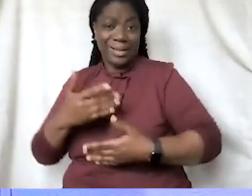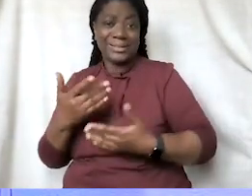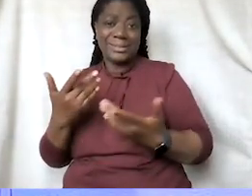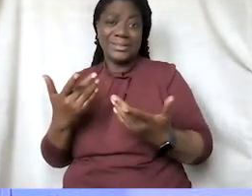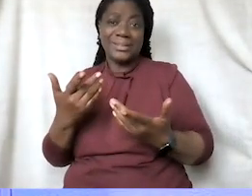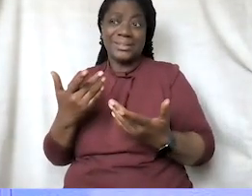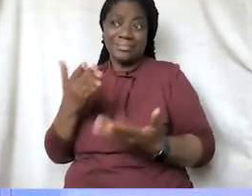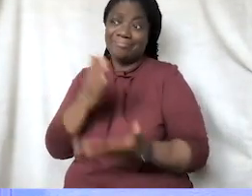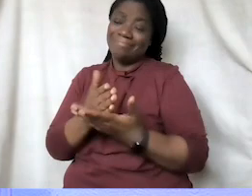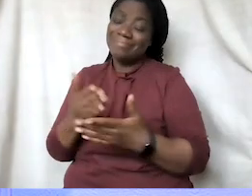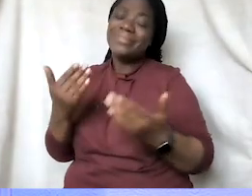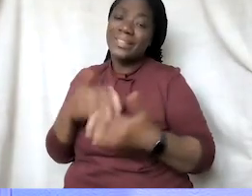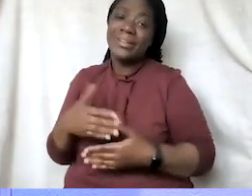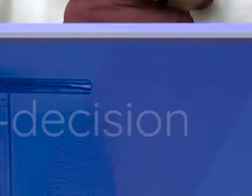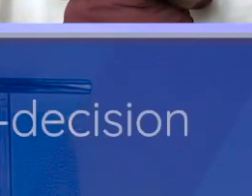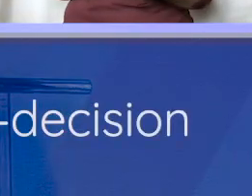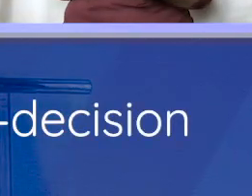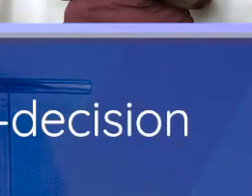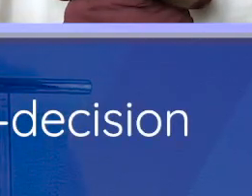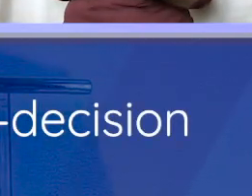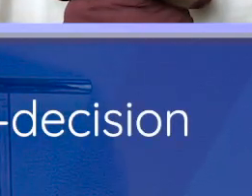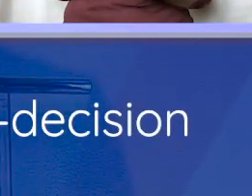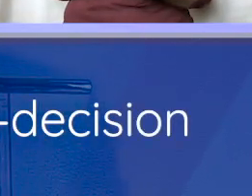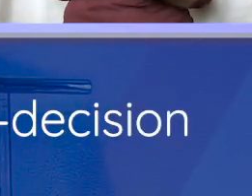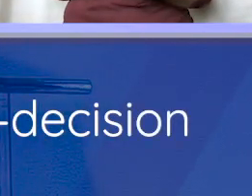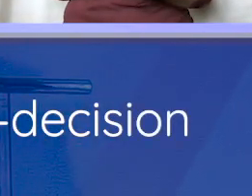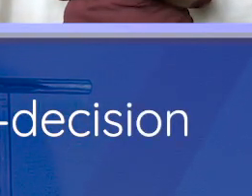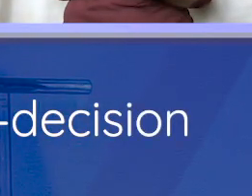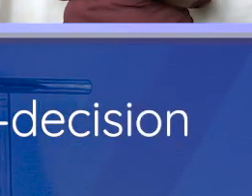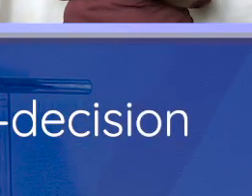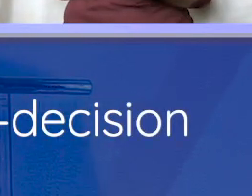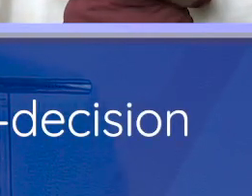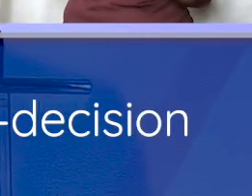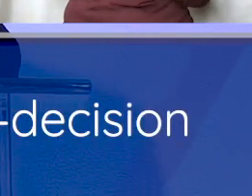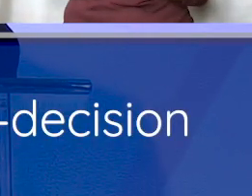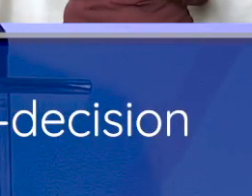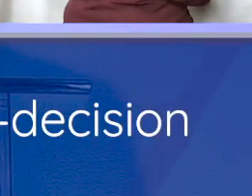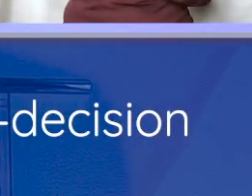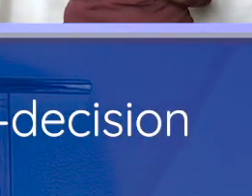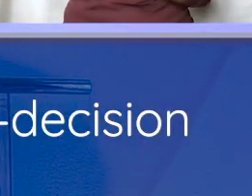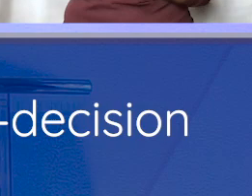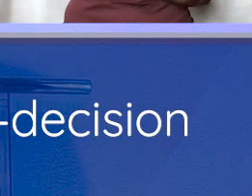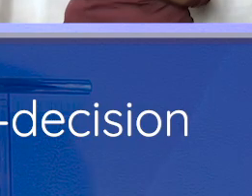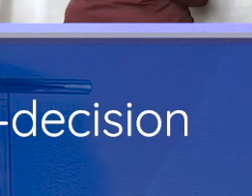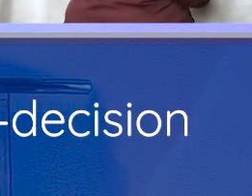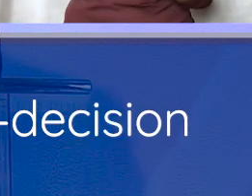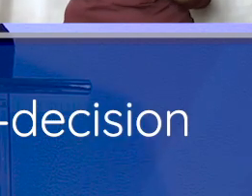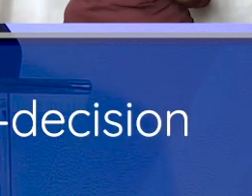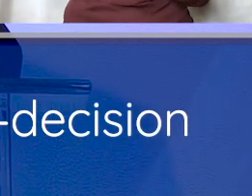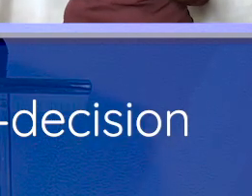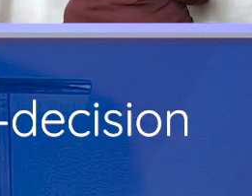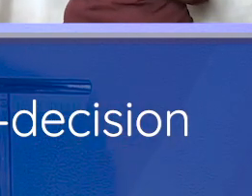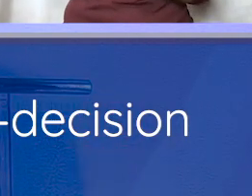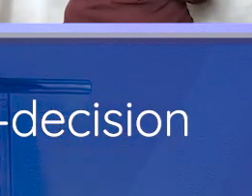tonight is the night. I want you to go to the chat section in this live